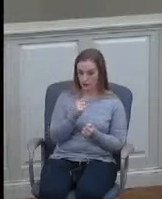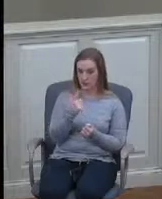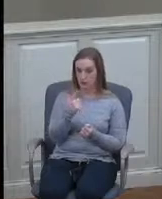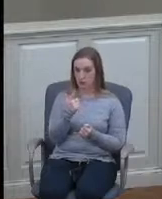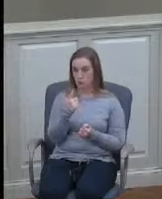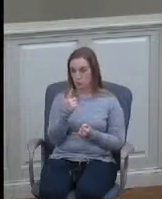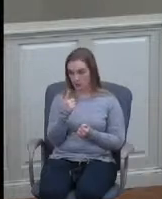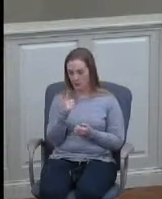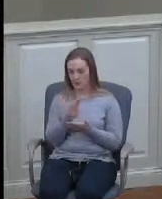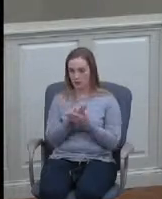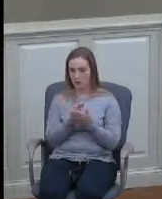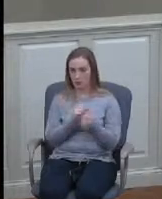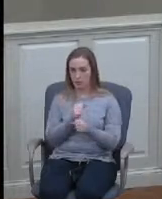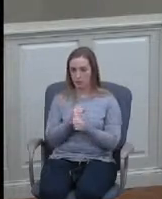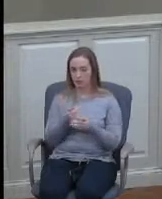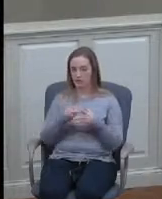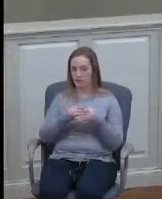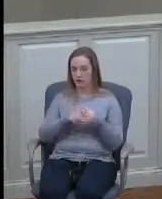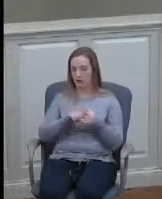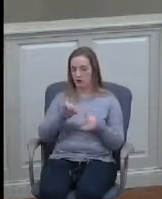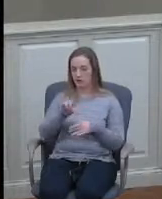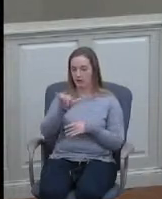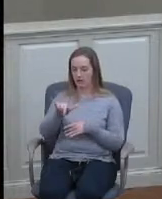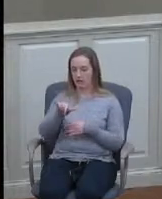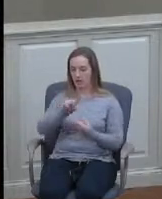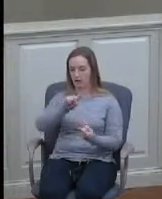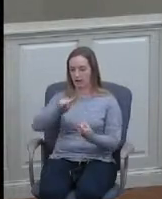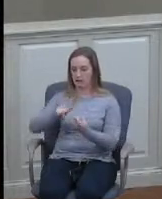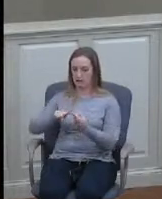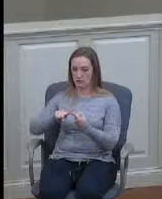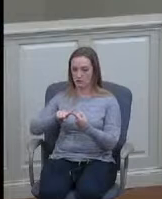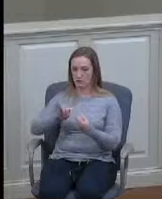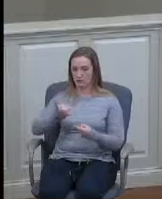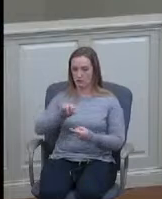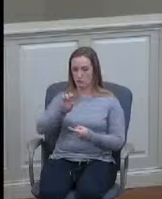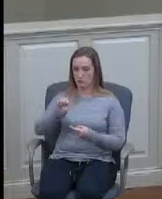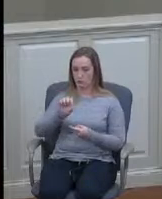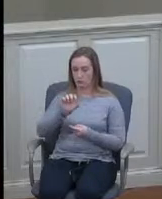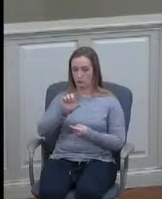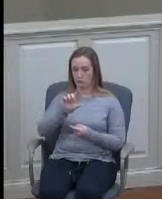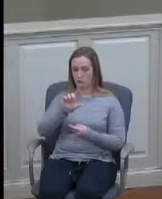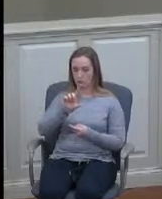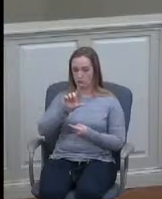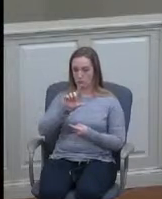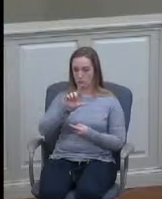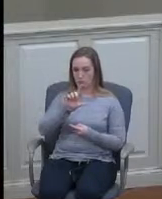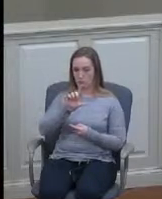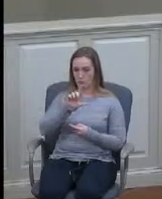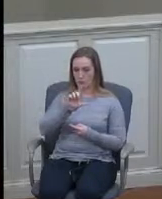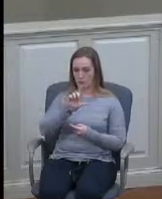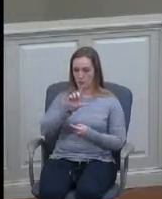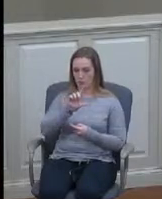2021 school year, starting July, running to June of 21.